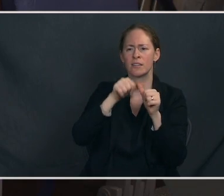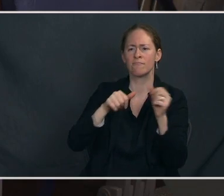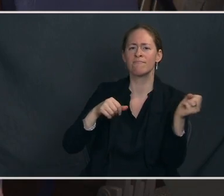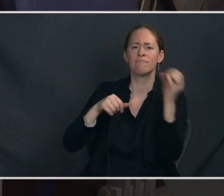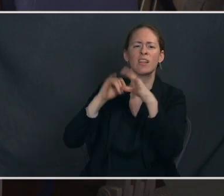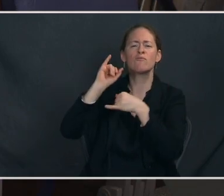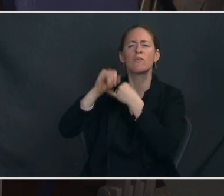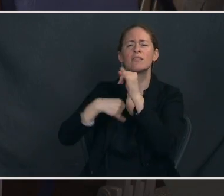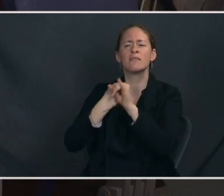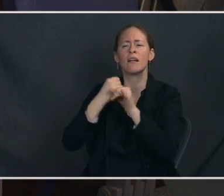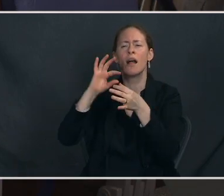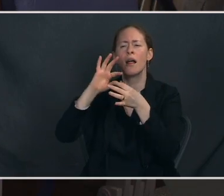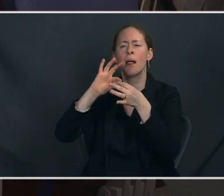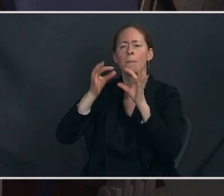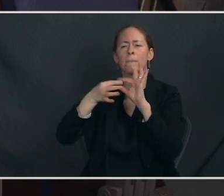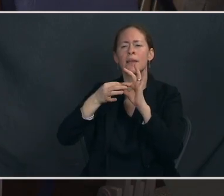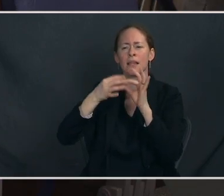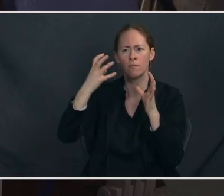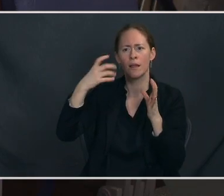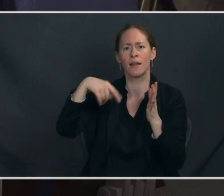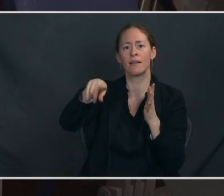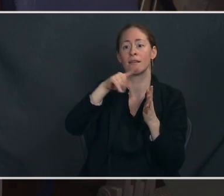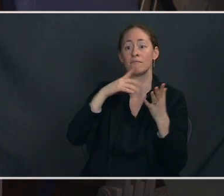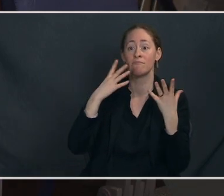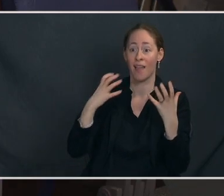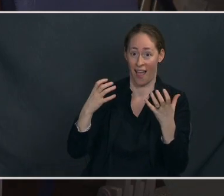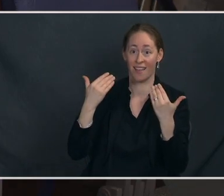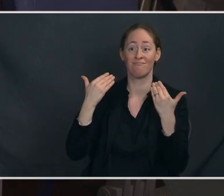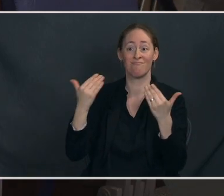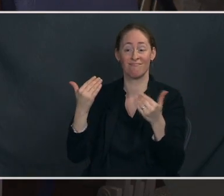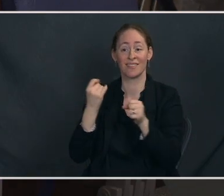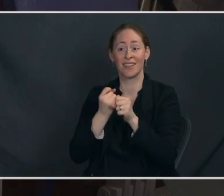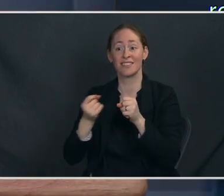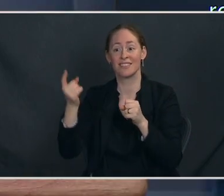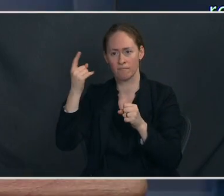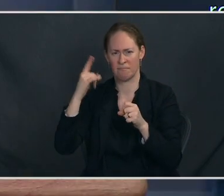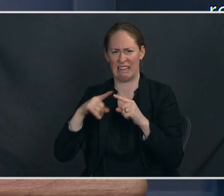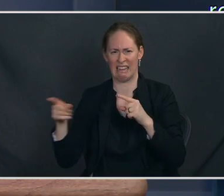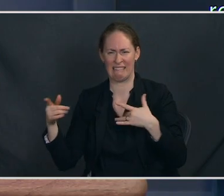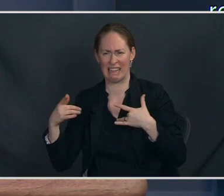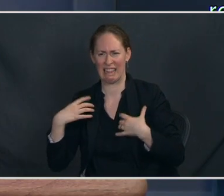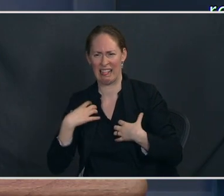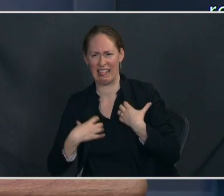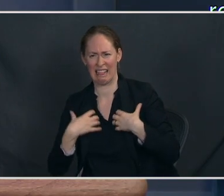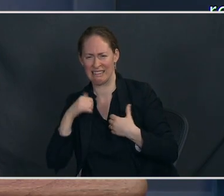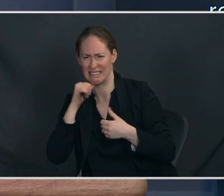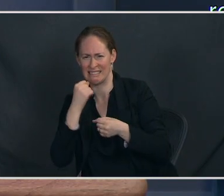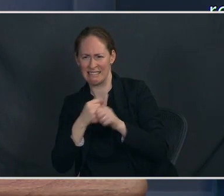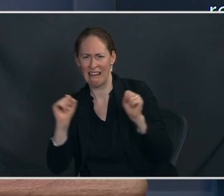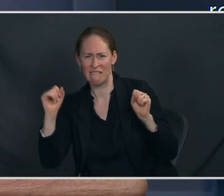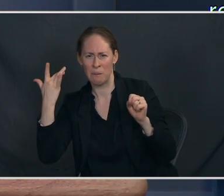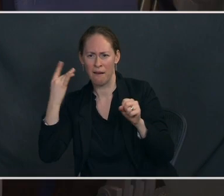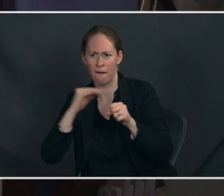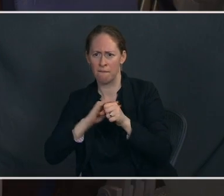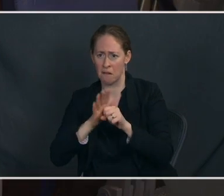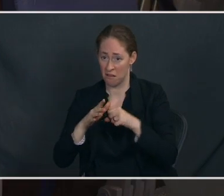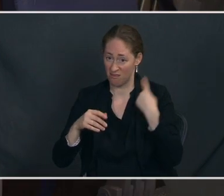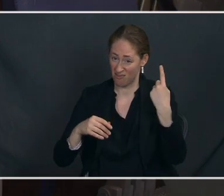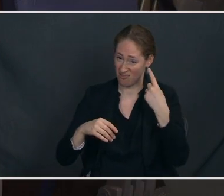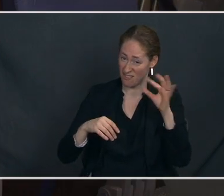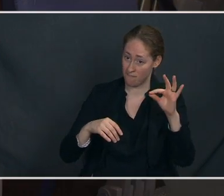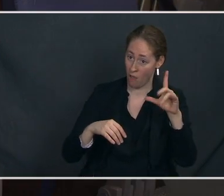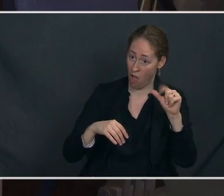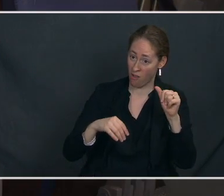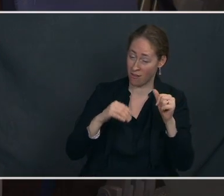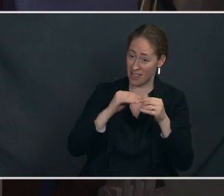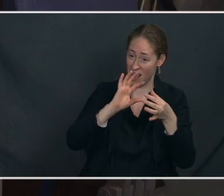the Olympics if Japan next year is uncomfortable because of the pandemic. Is a Florida Olympics in 2021 something you can see